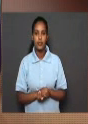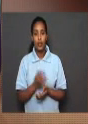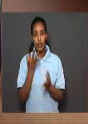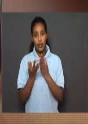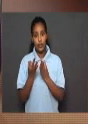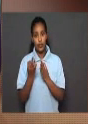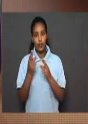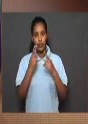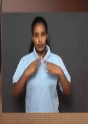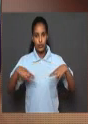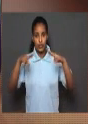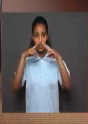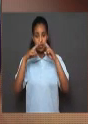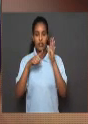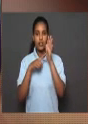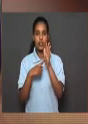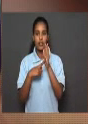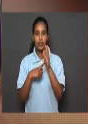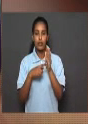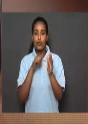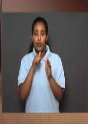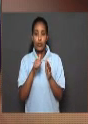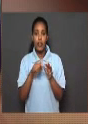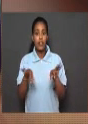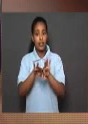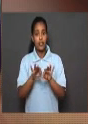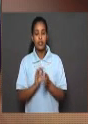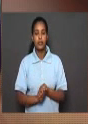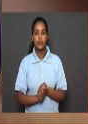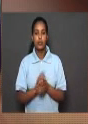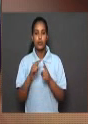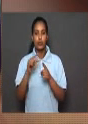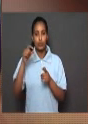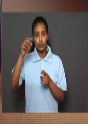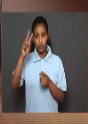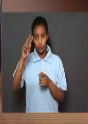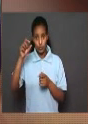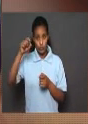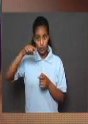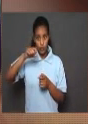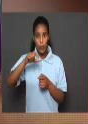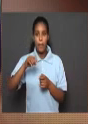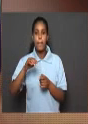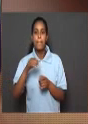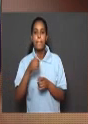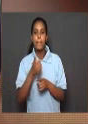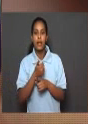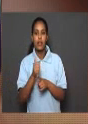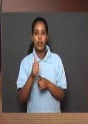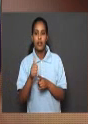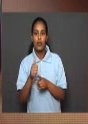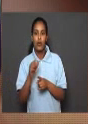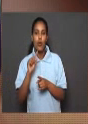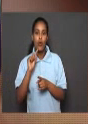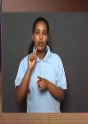If universal indicator is not available, 2 drops of methyl orange indicator can be